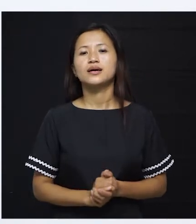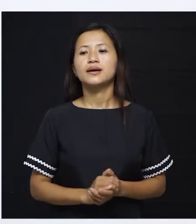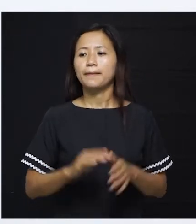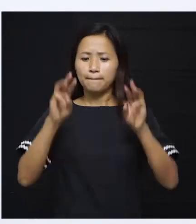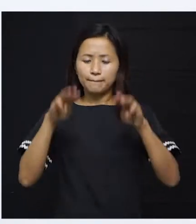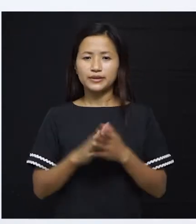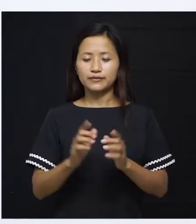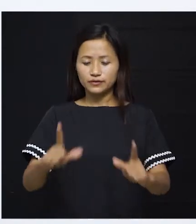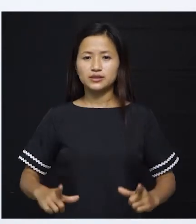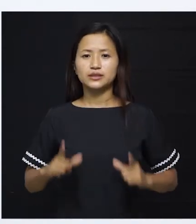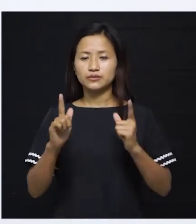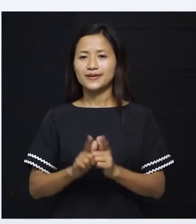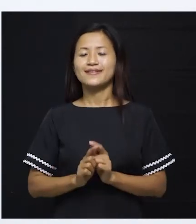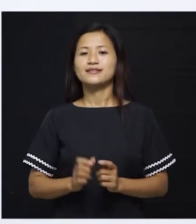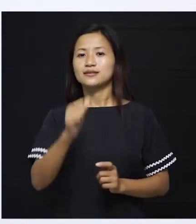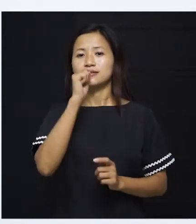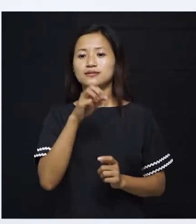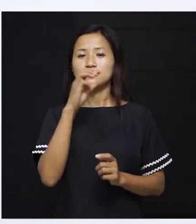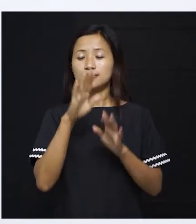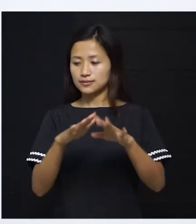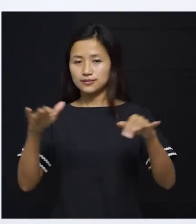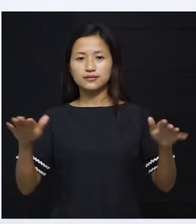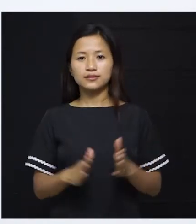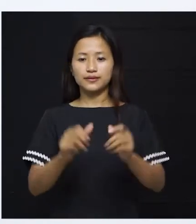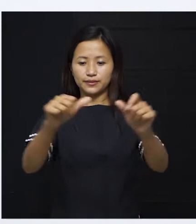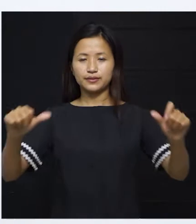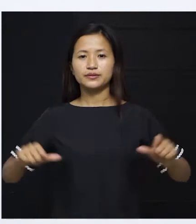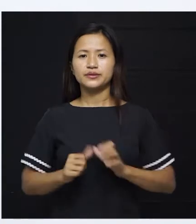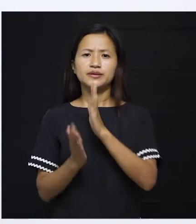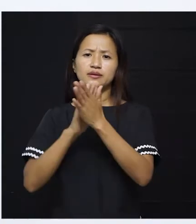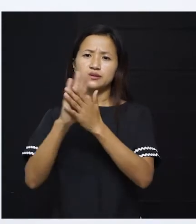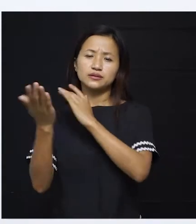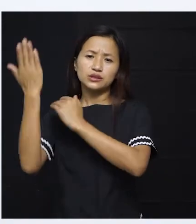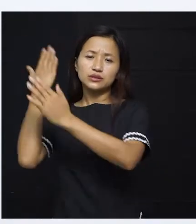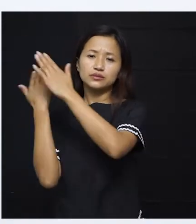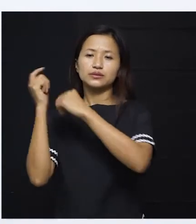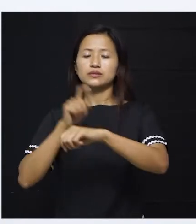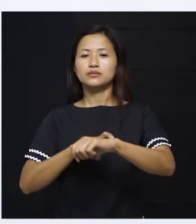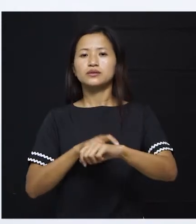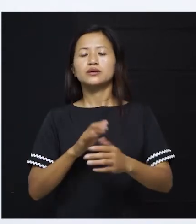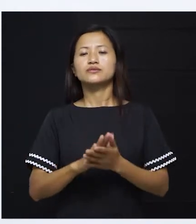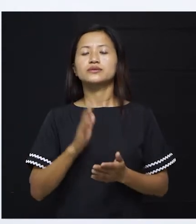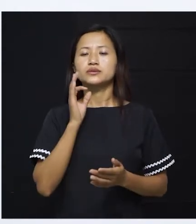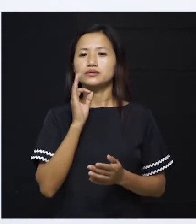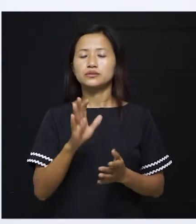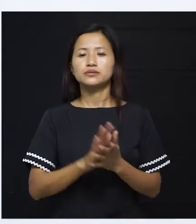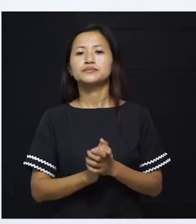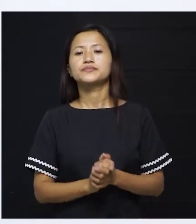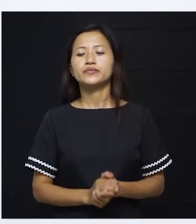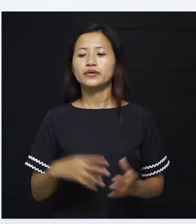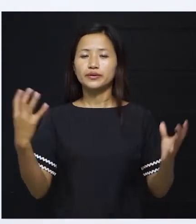have lived near the sea areas in the history times. So these are some of the facts which have been